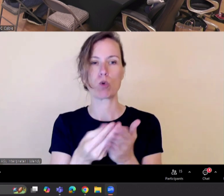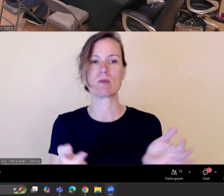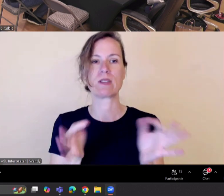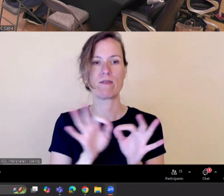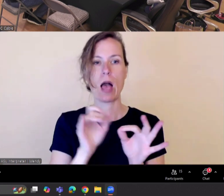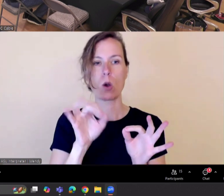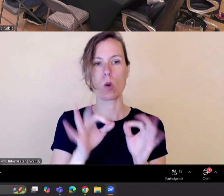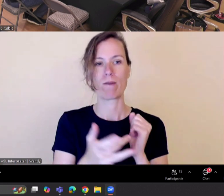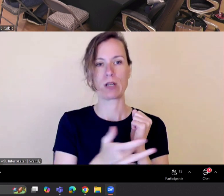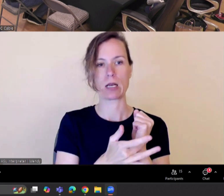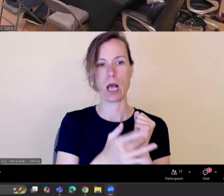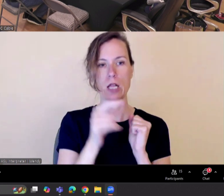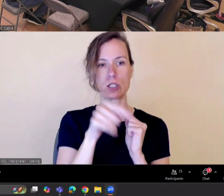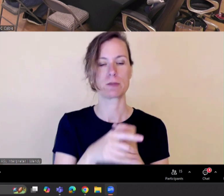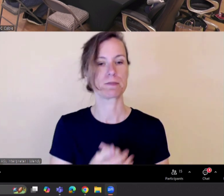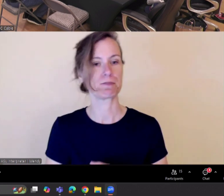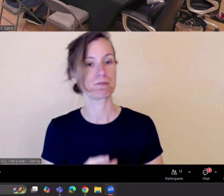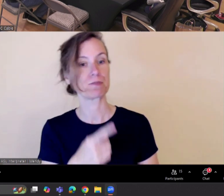evening.